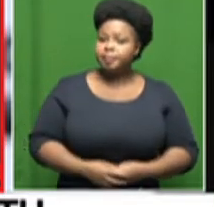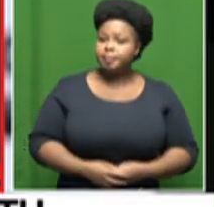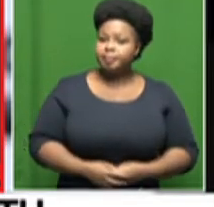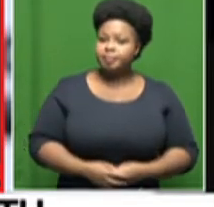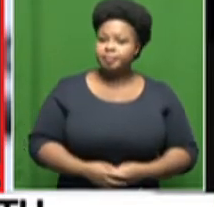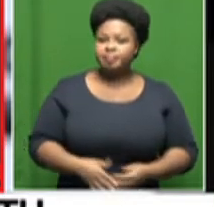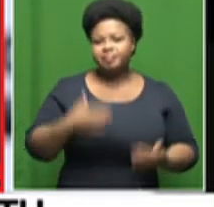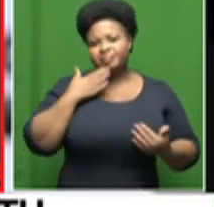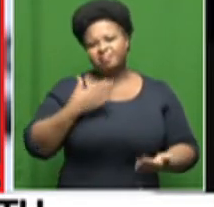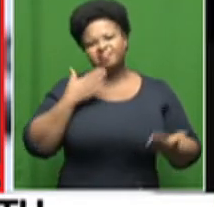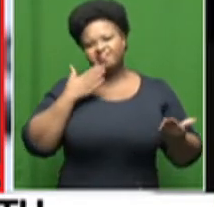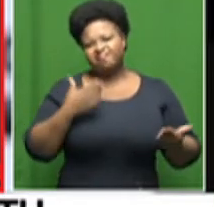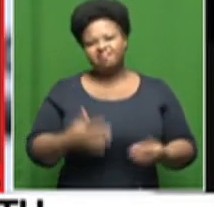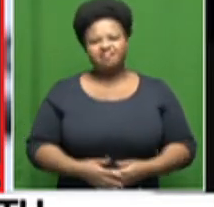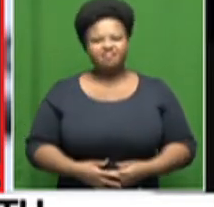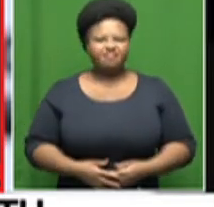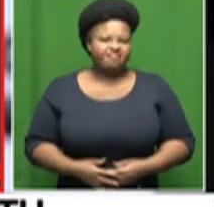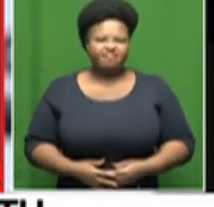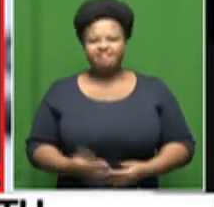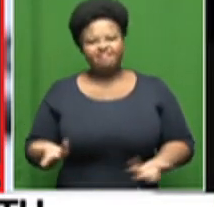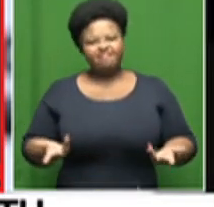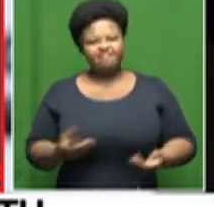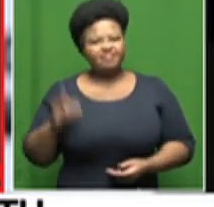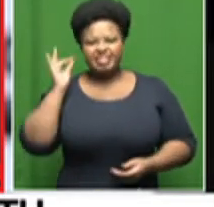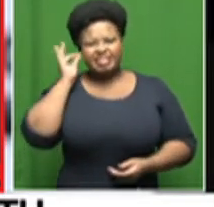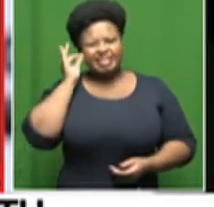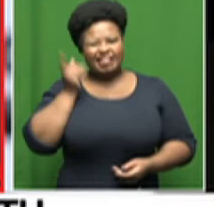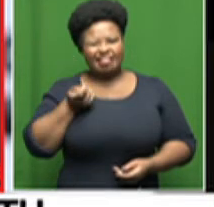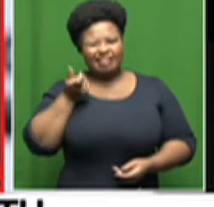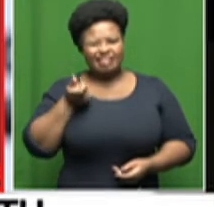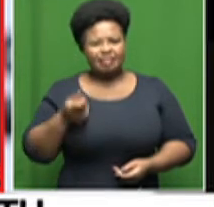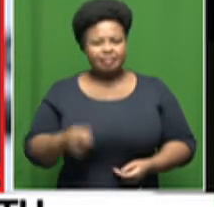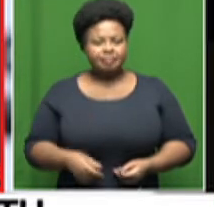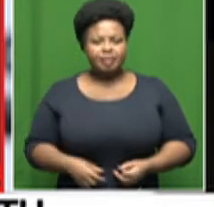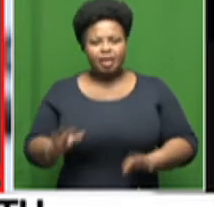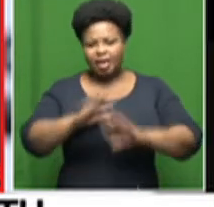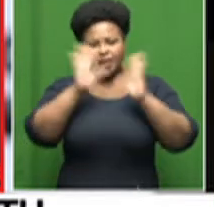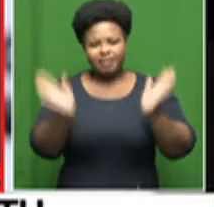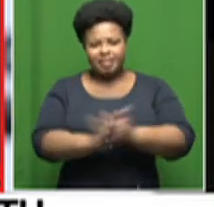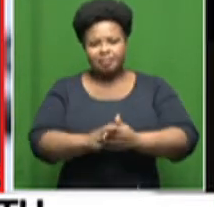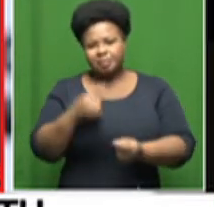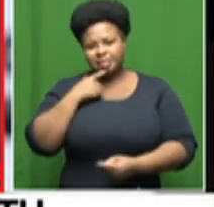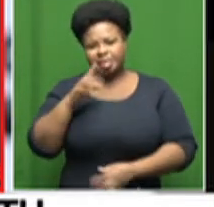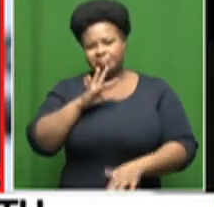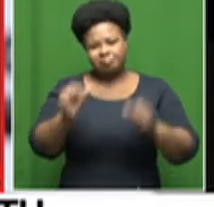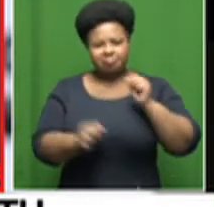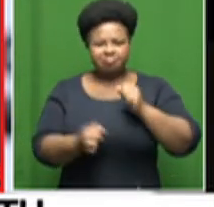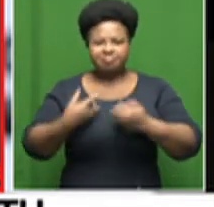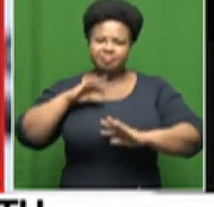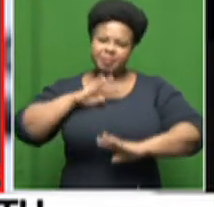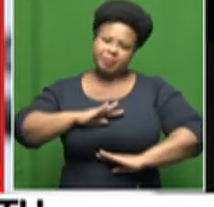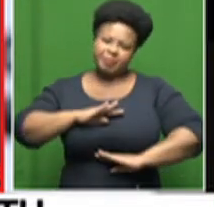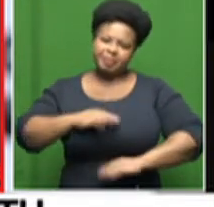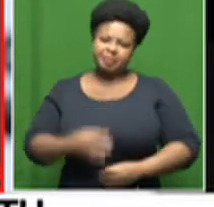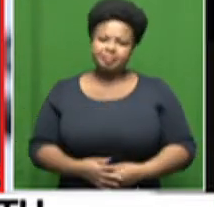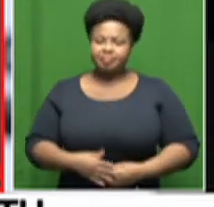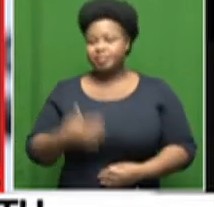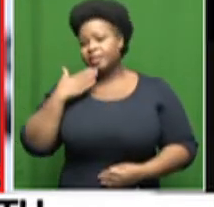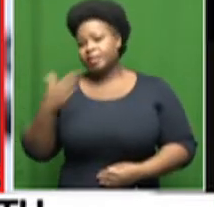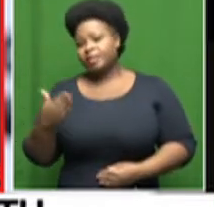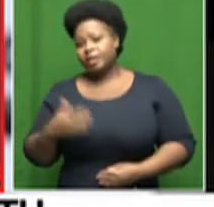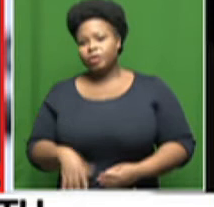No, thanks, Troy. I don't think I can really add very much. I think everything has been said. Thank you. Okay, I think thank you, Professor Shib.